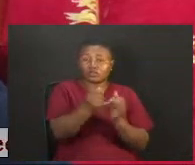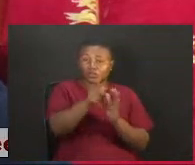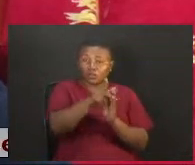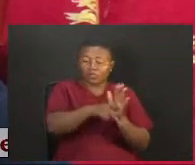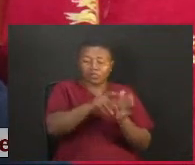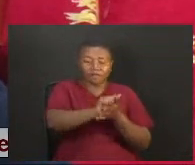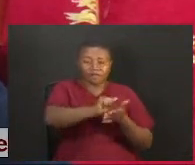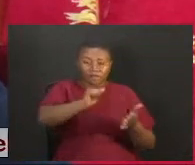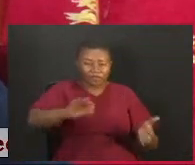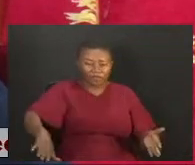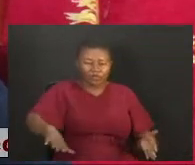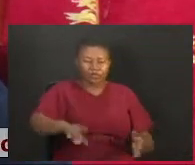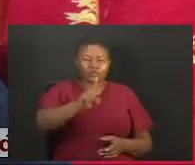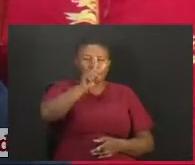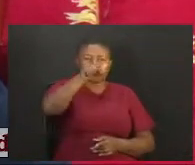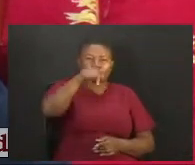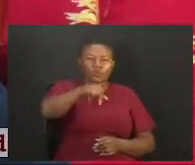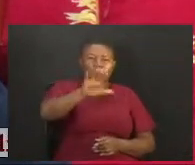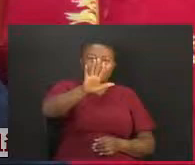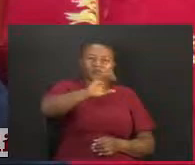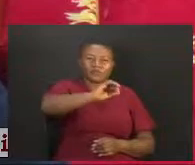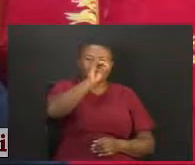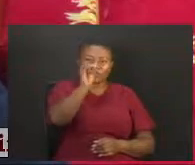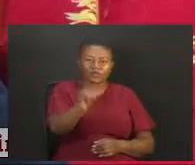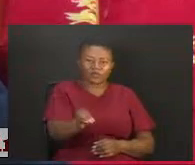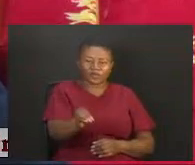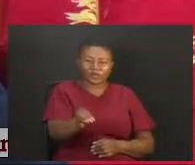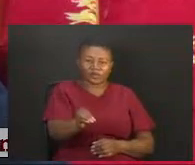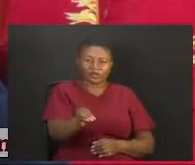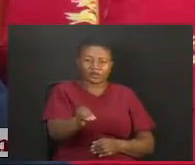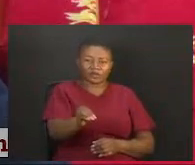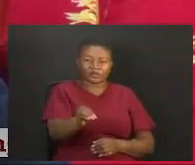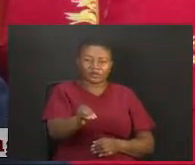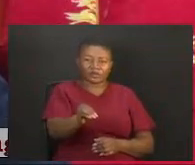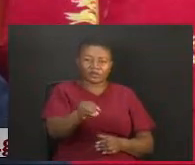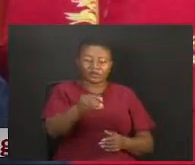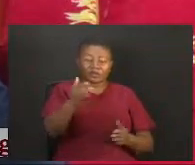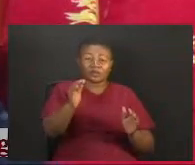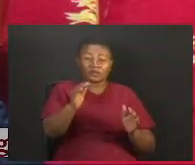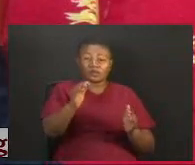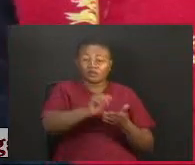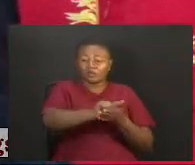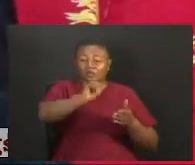the 1.5% withholding tax on unprocessed gold by small-scale miners.